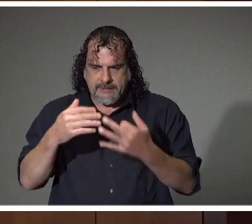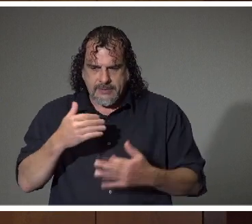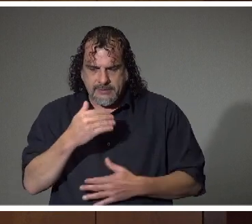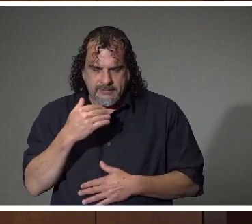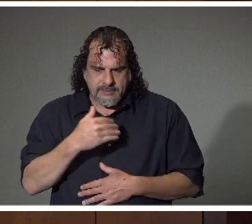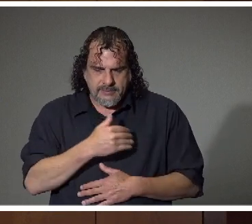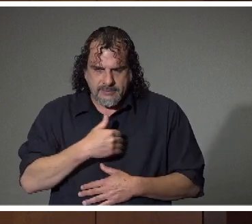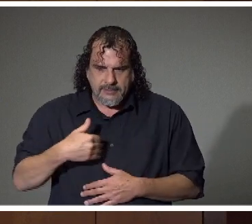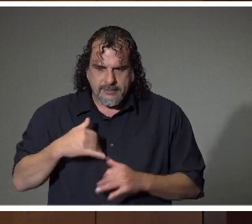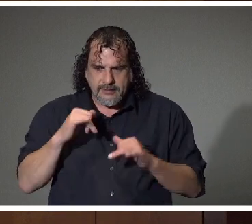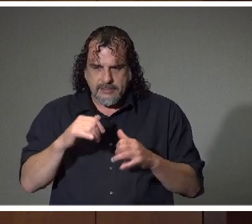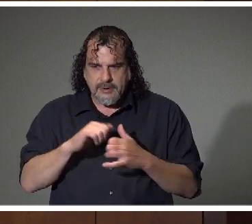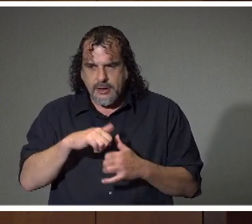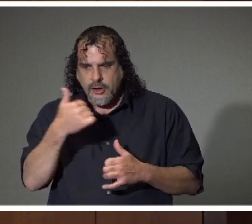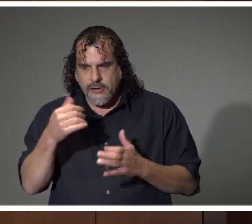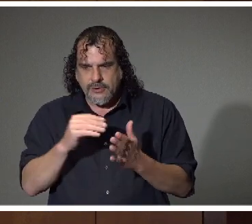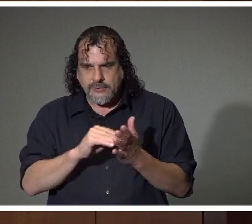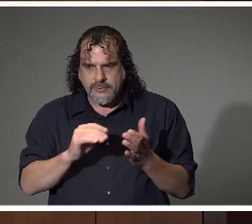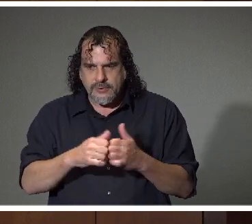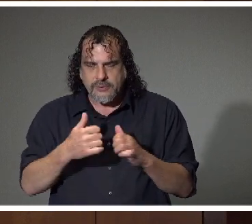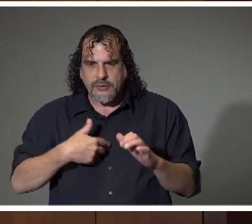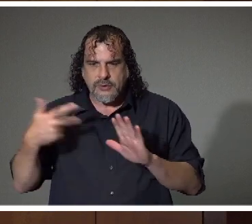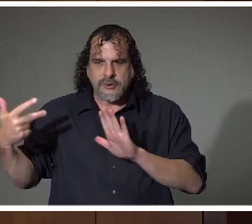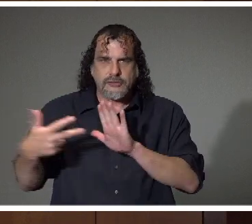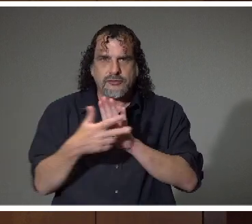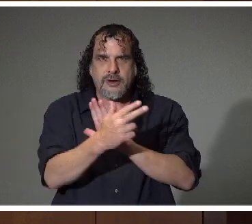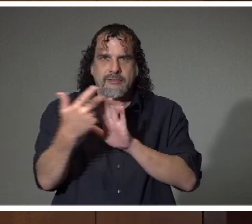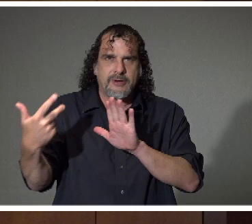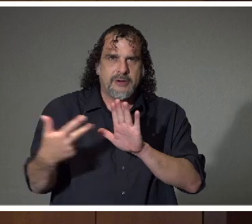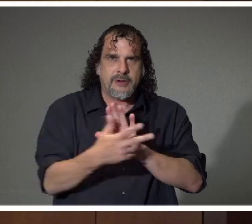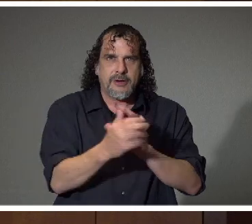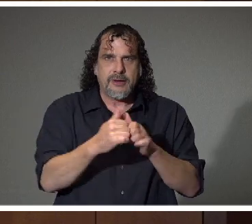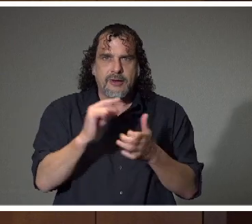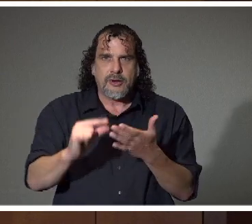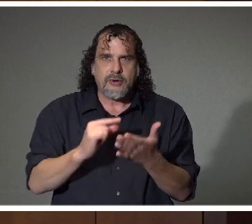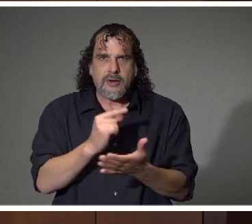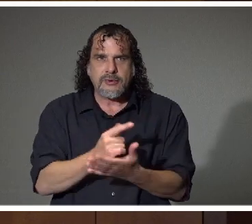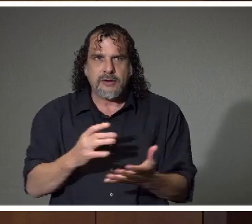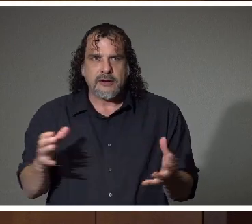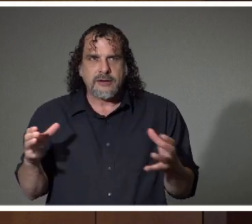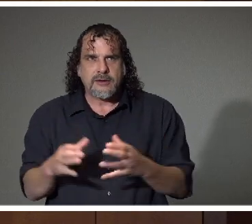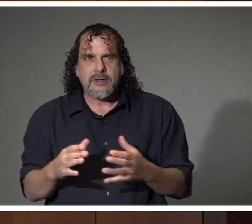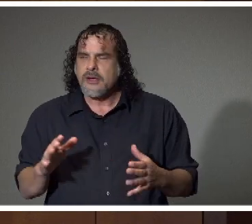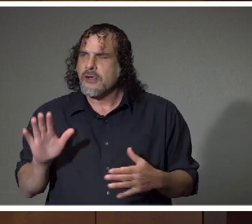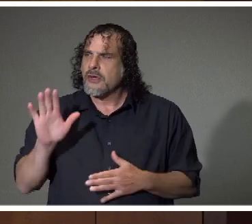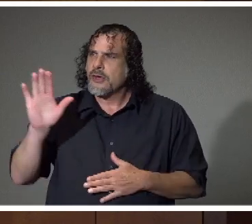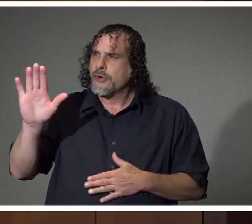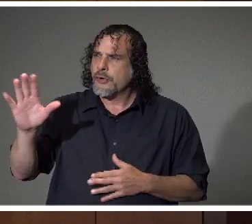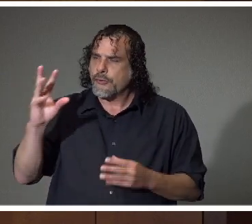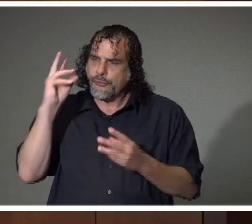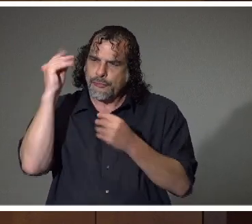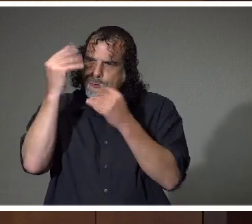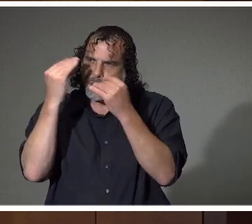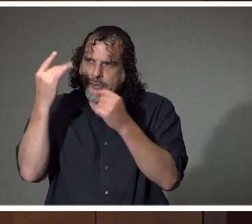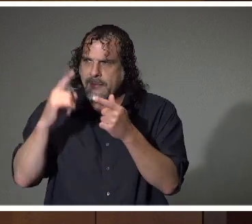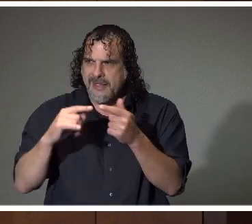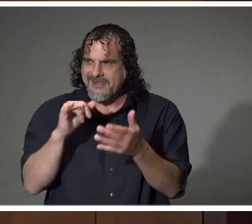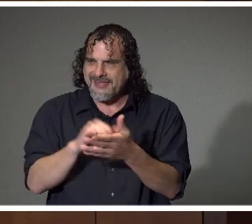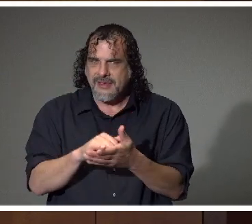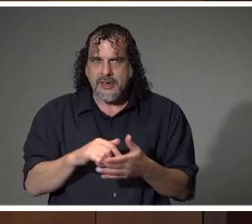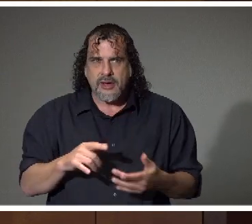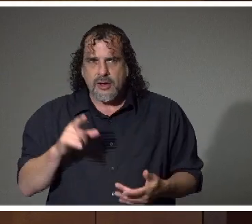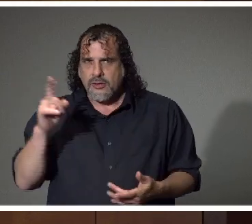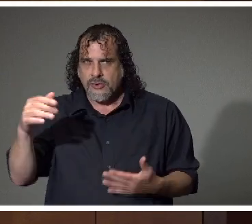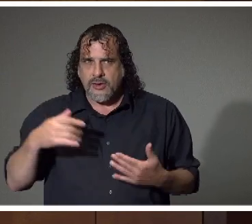other districts that are doing simple drive-ups for graduation and small gatherings. I want to know your thoughts on this, and also, are there